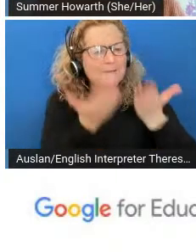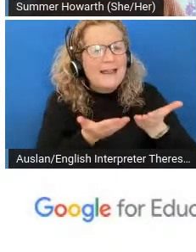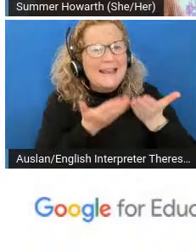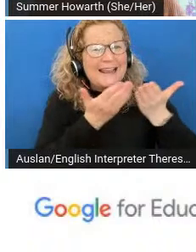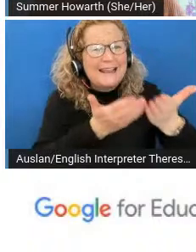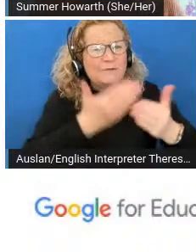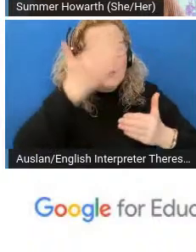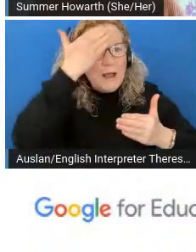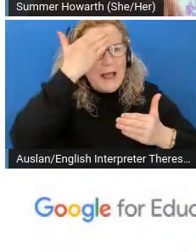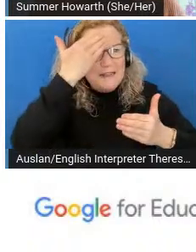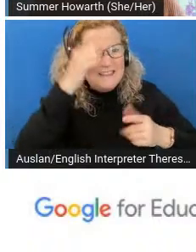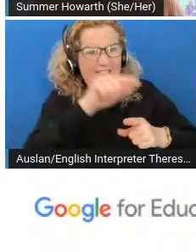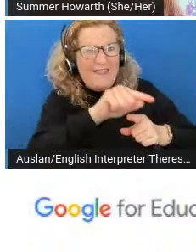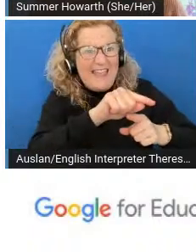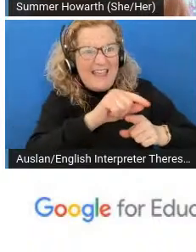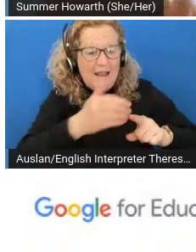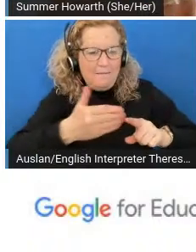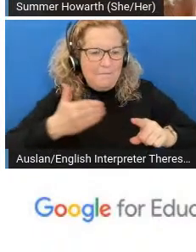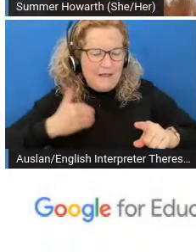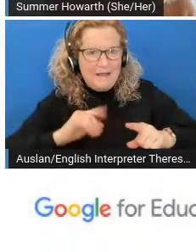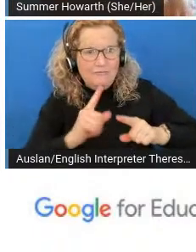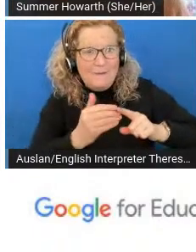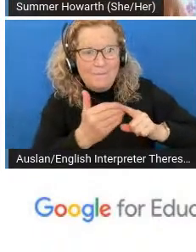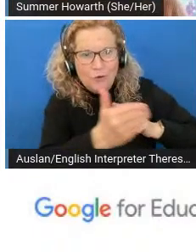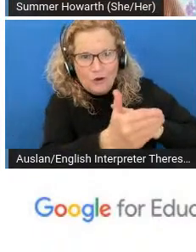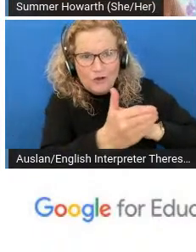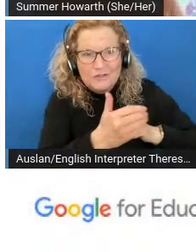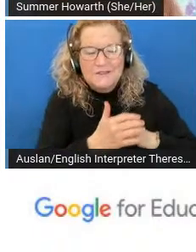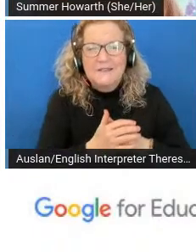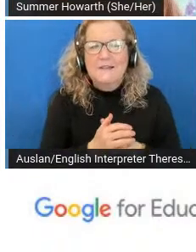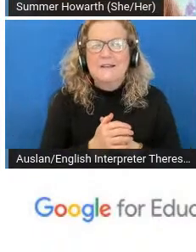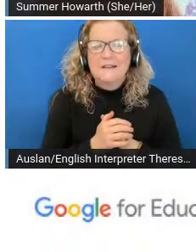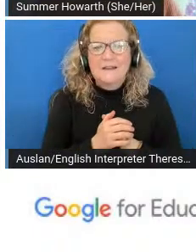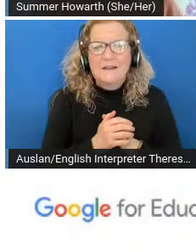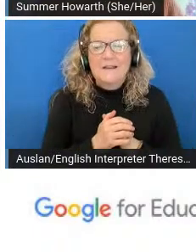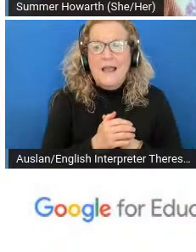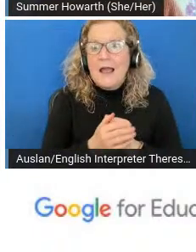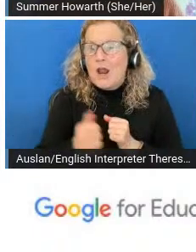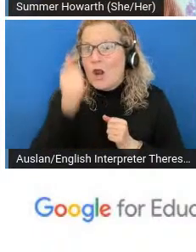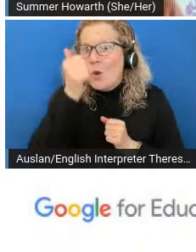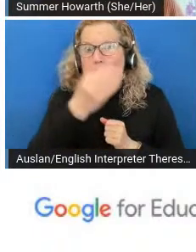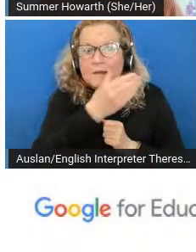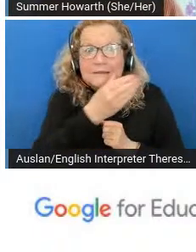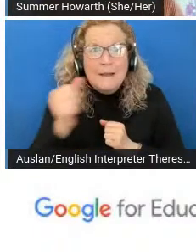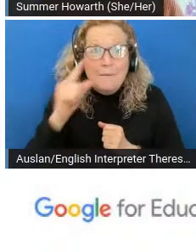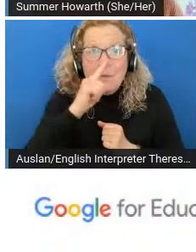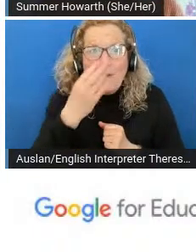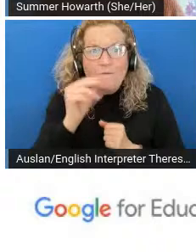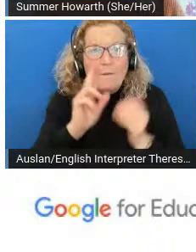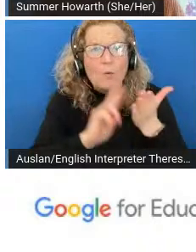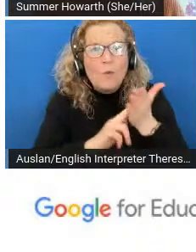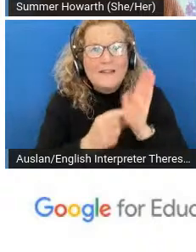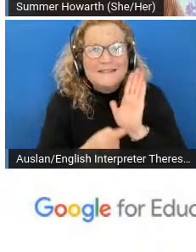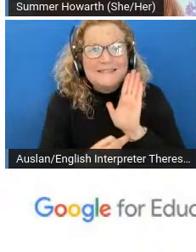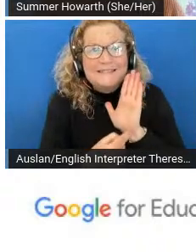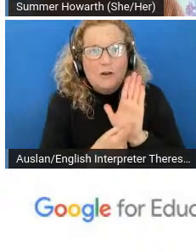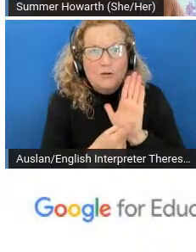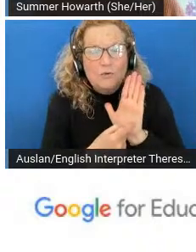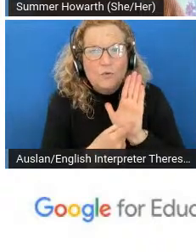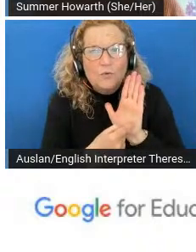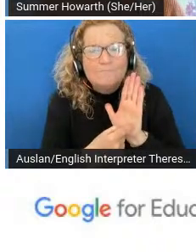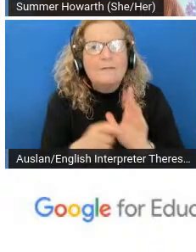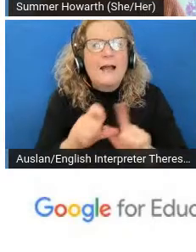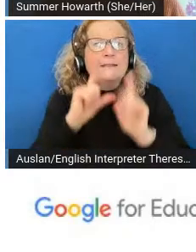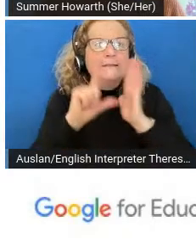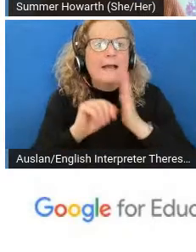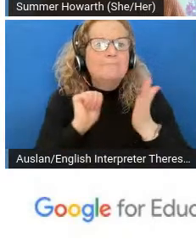and past and present, and also just acknowledge that I know that we've got some folks that join us from the Territory. You're having a bit of a tough time up there, so